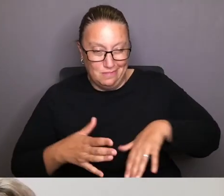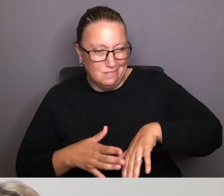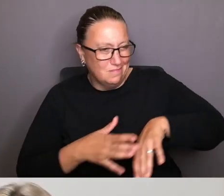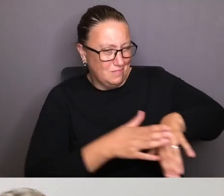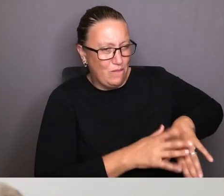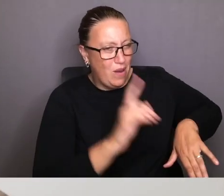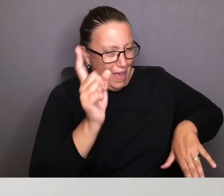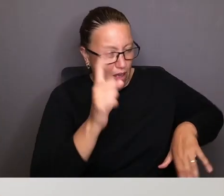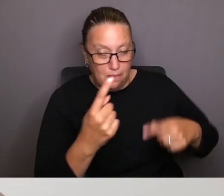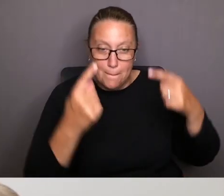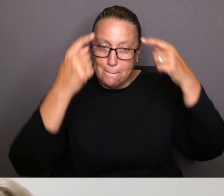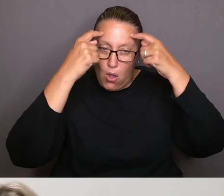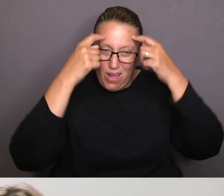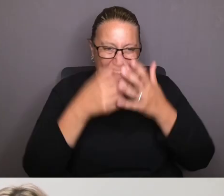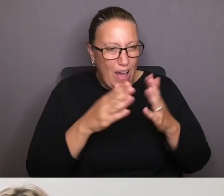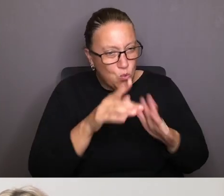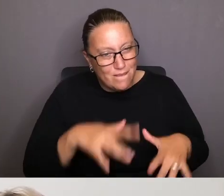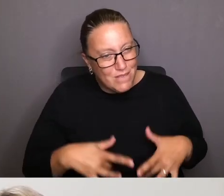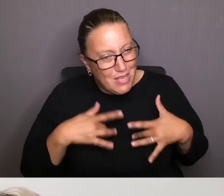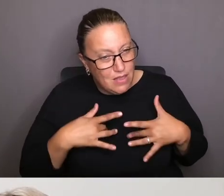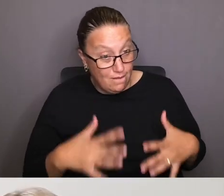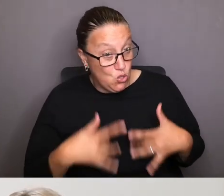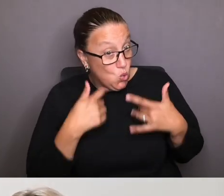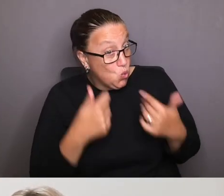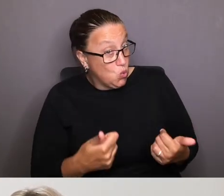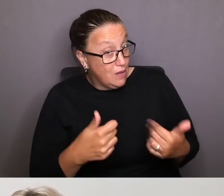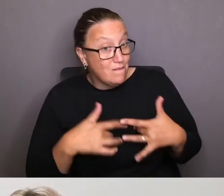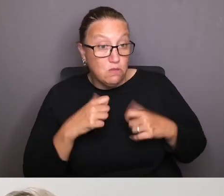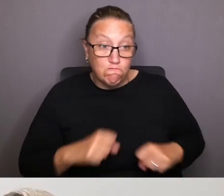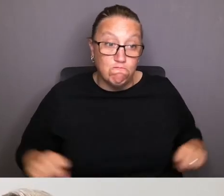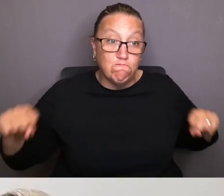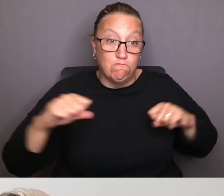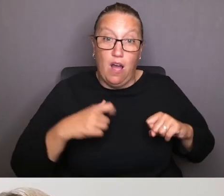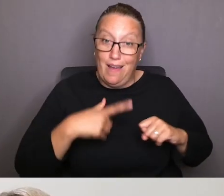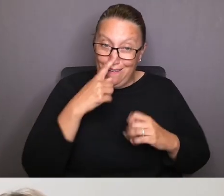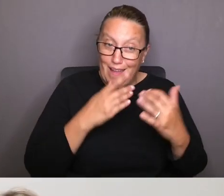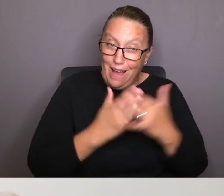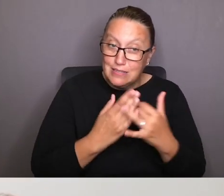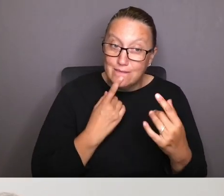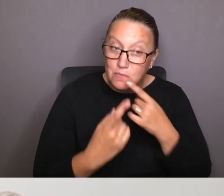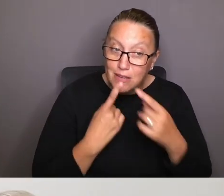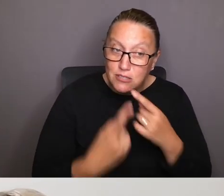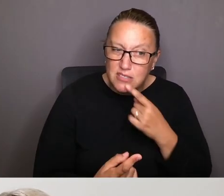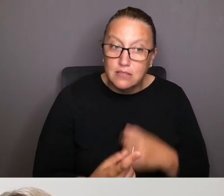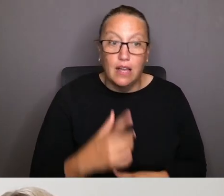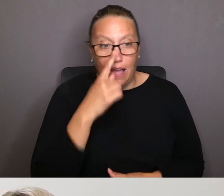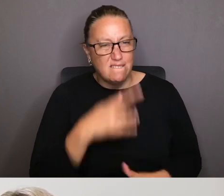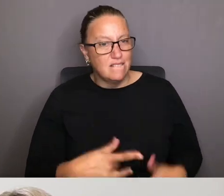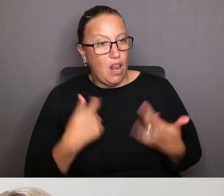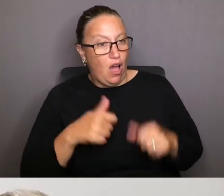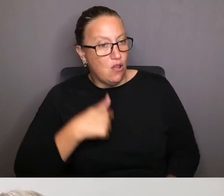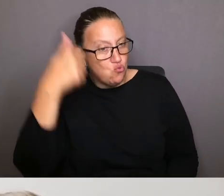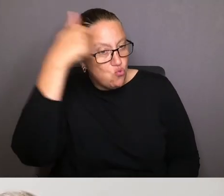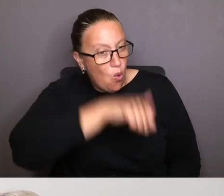and socially. So we've talked about the body, so we'll park that. When we're thinking about the mind, we're thinking about how do we feel? Do we feel good? Do we